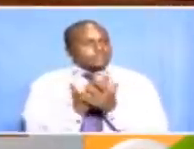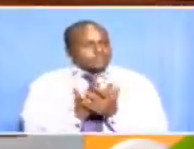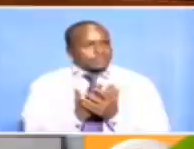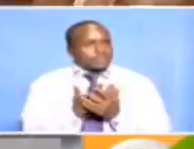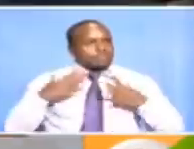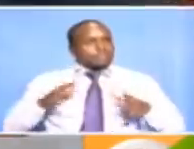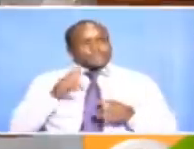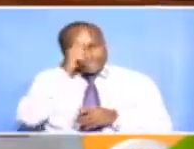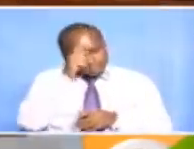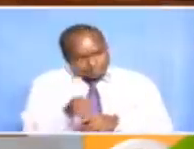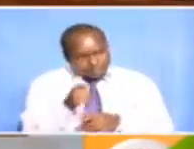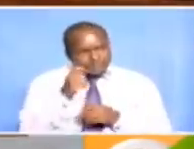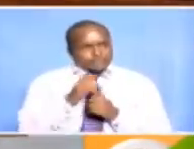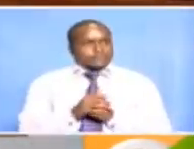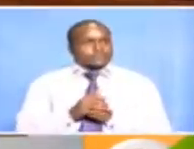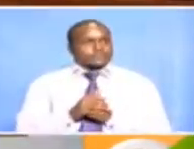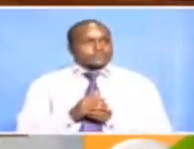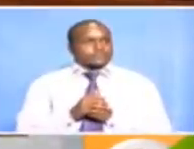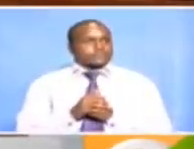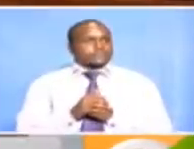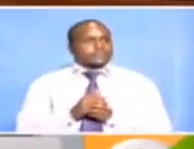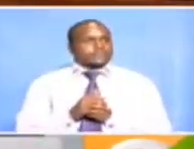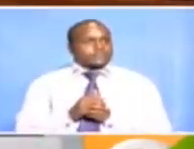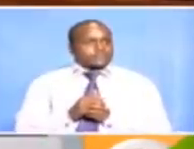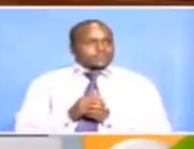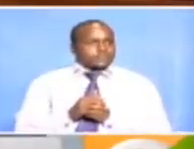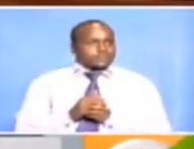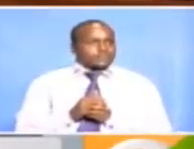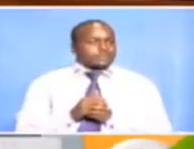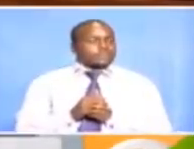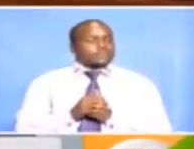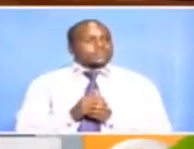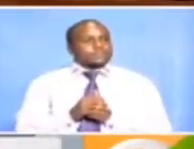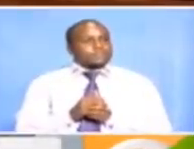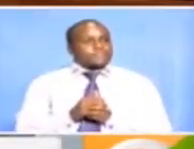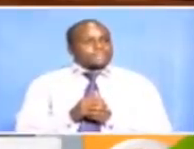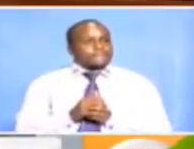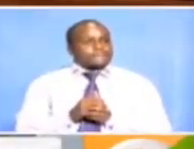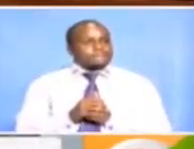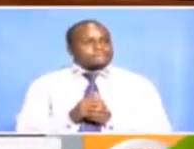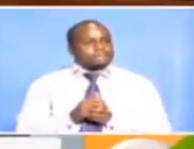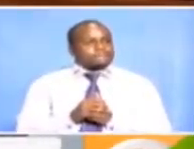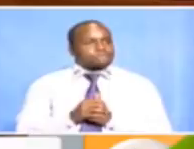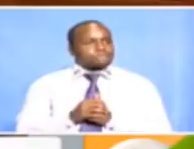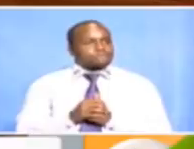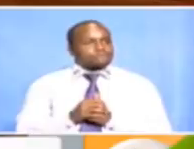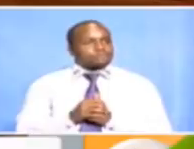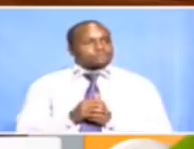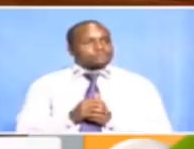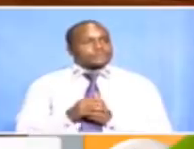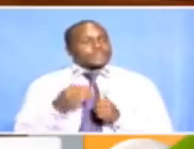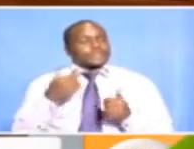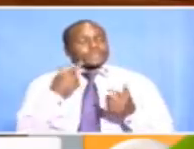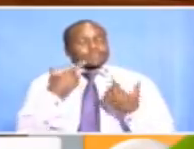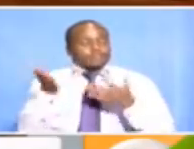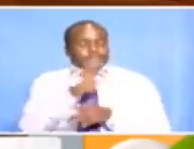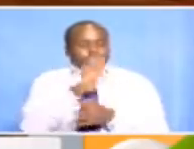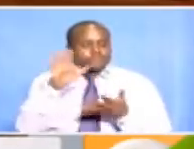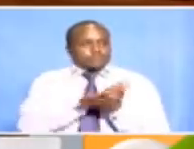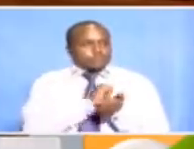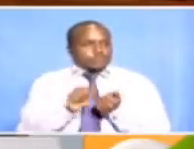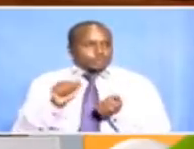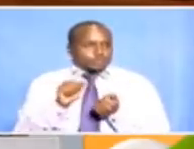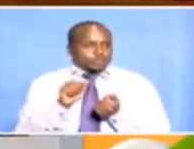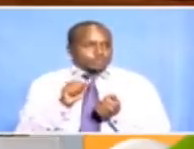wanaheshimika. Mali babake president amelala ni mtu wanaheshimika. Let me come back to that demolition because I don't want to be malicious. on